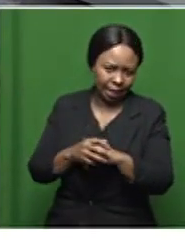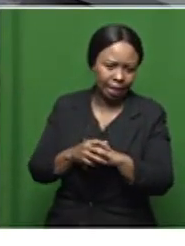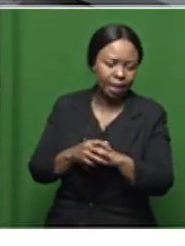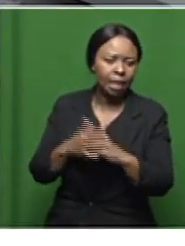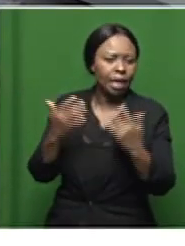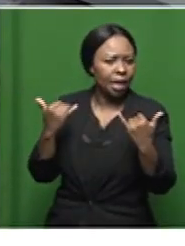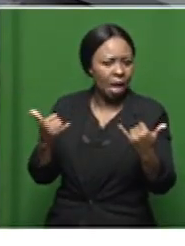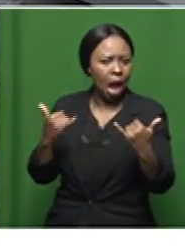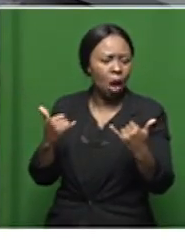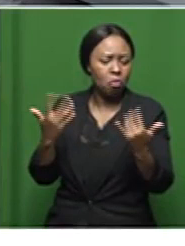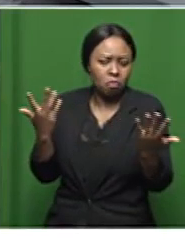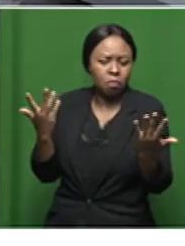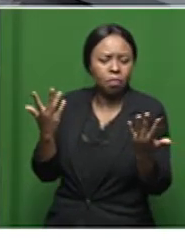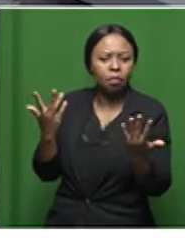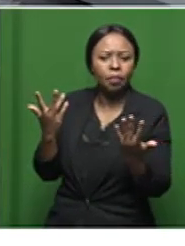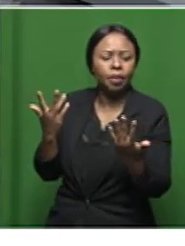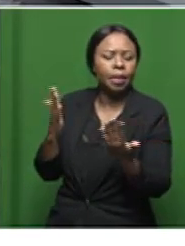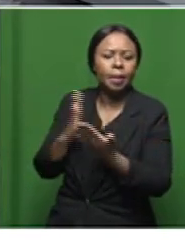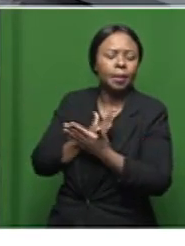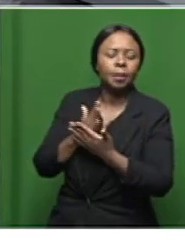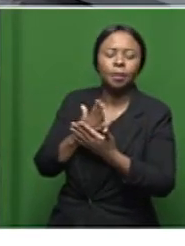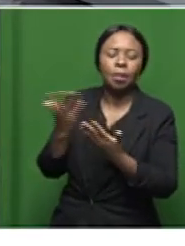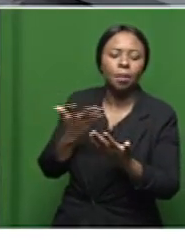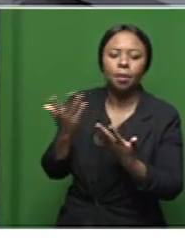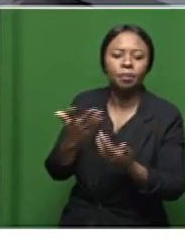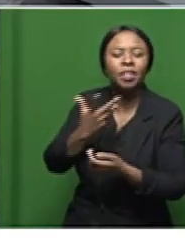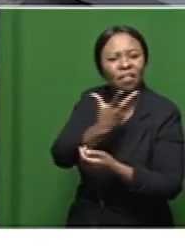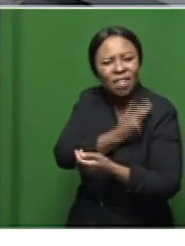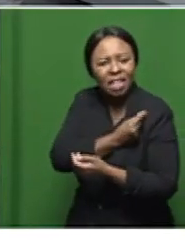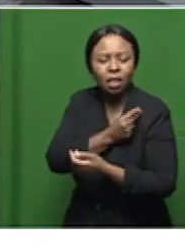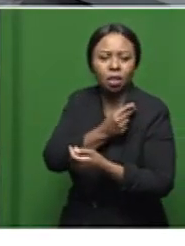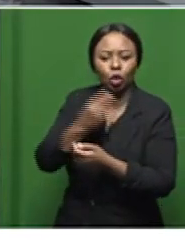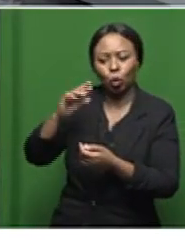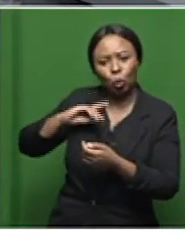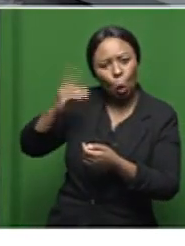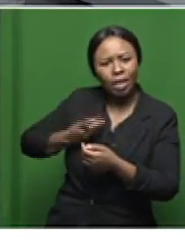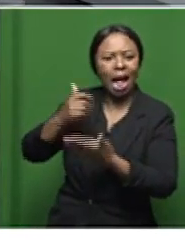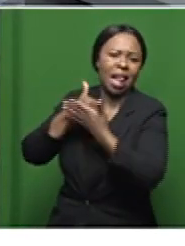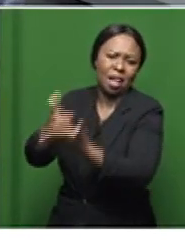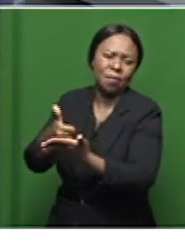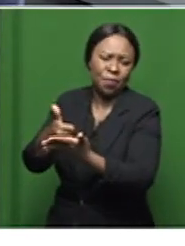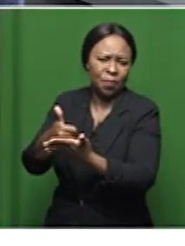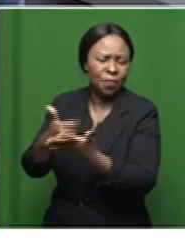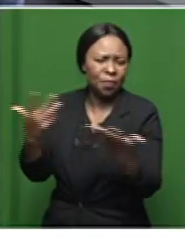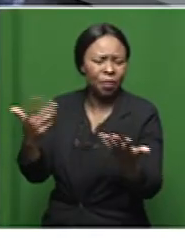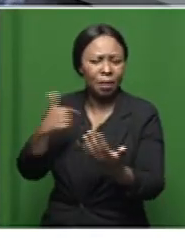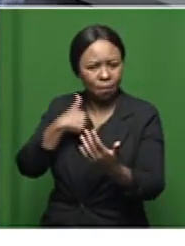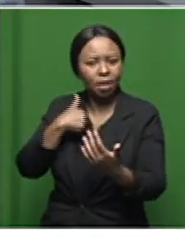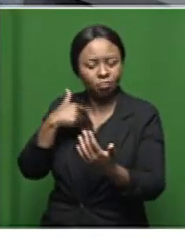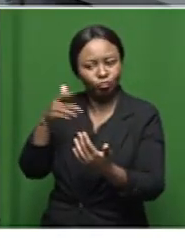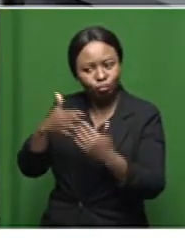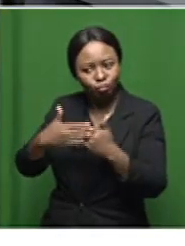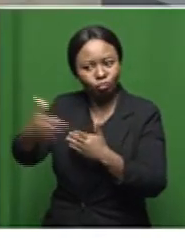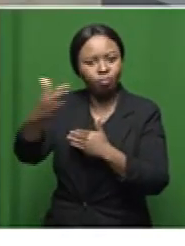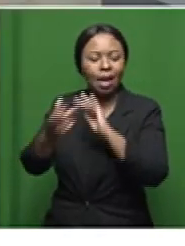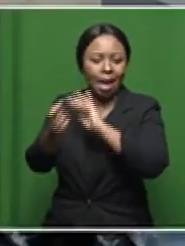I'm able to at least give some sort of vaccine that can help my daughter, I think it's definitely something that I'm looking at once